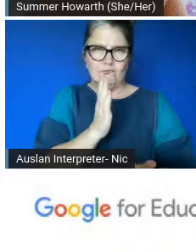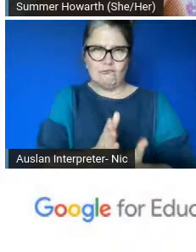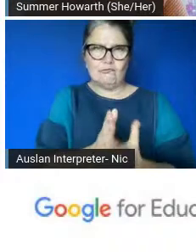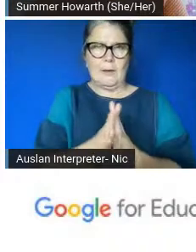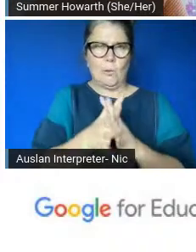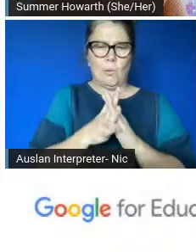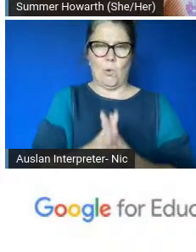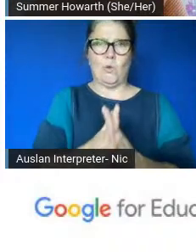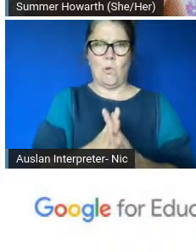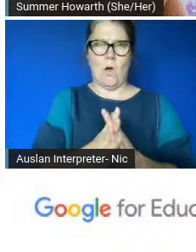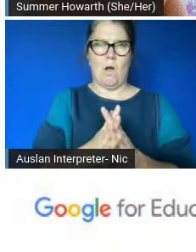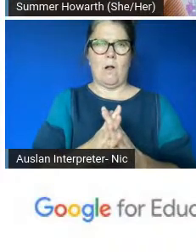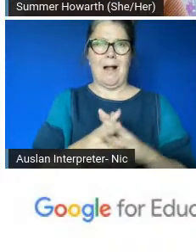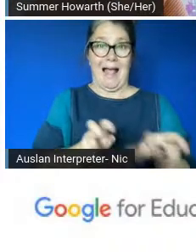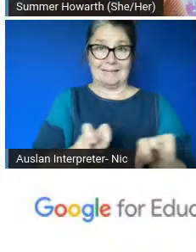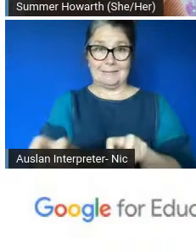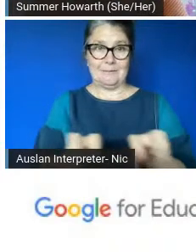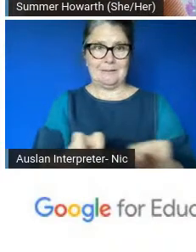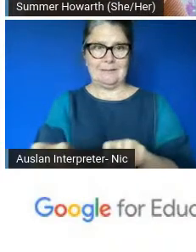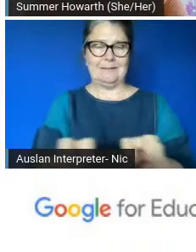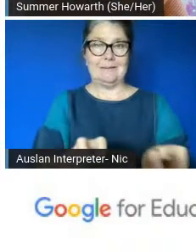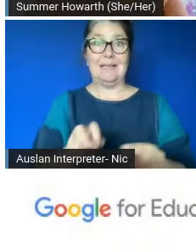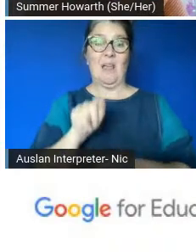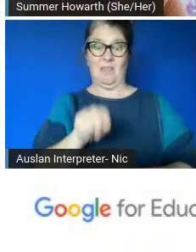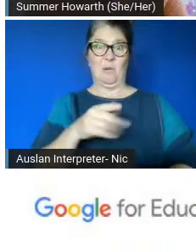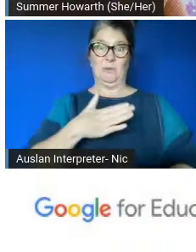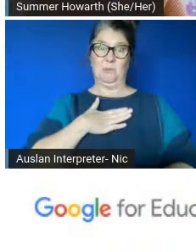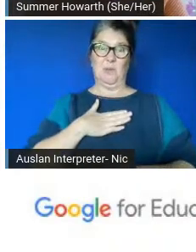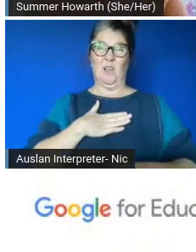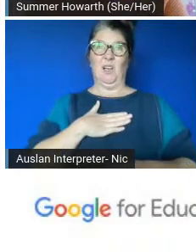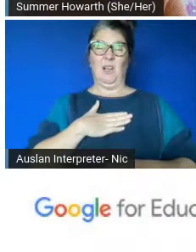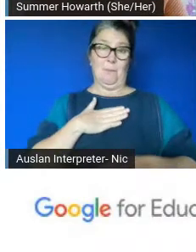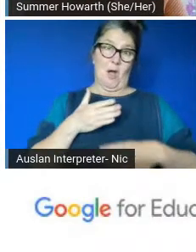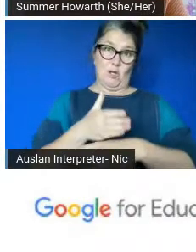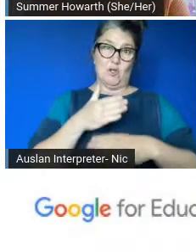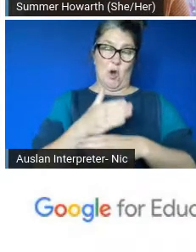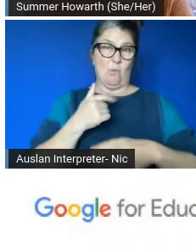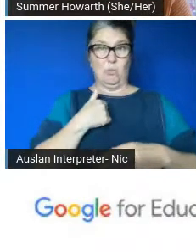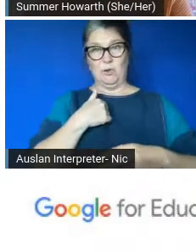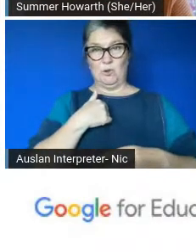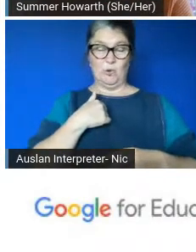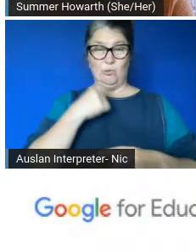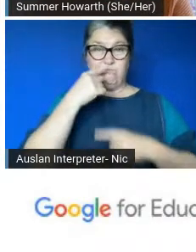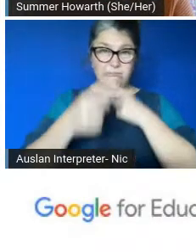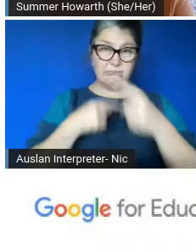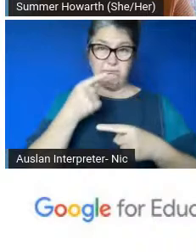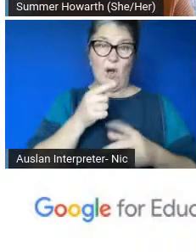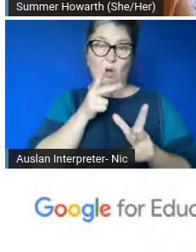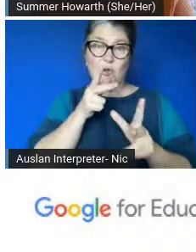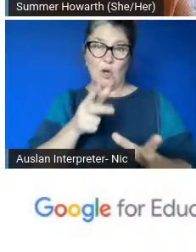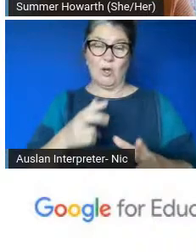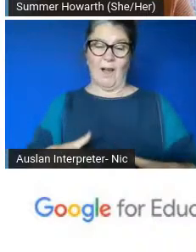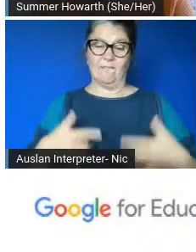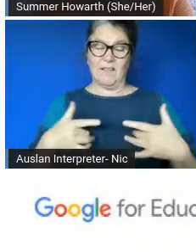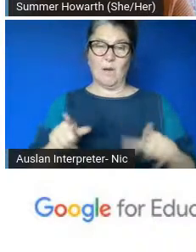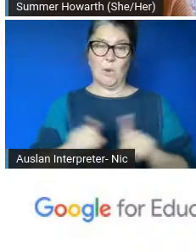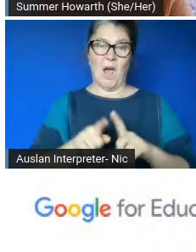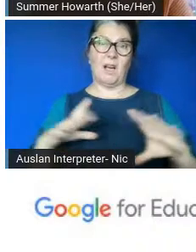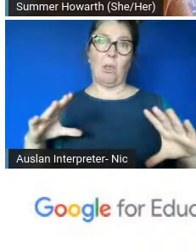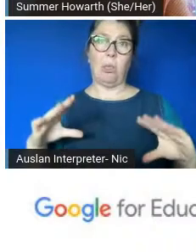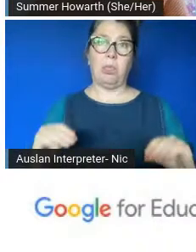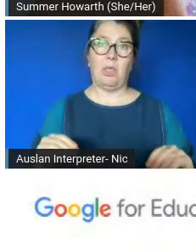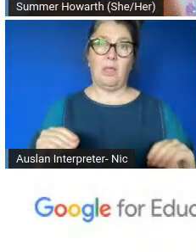joke to the use of core, and I feel that it's fallen very flat. So it has not. I'm going to leave it, and I'm going to move